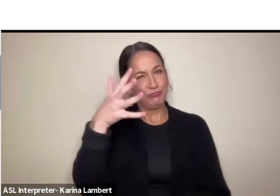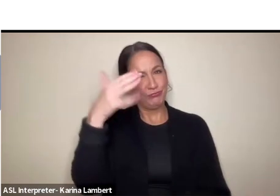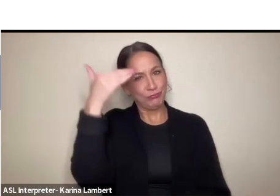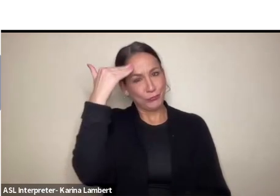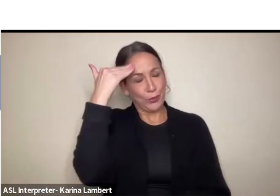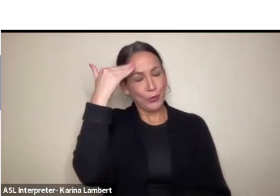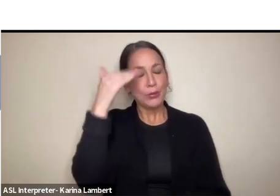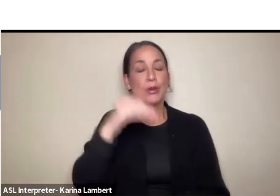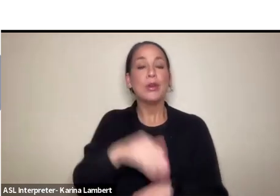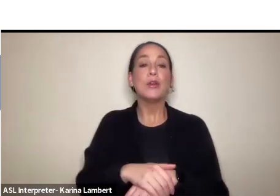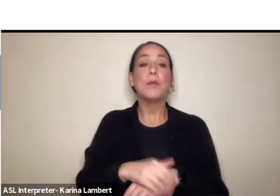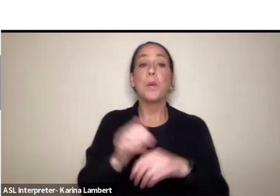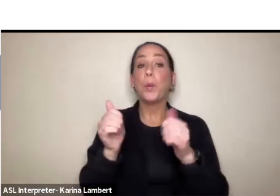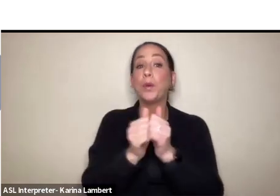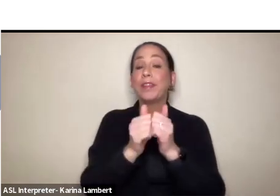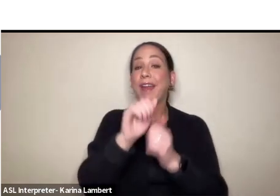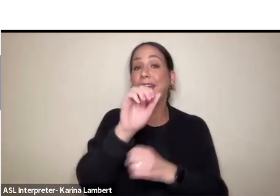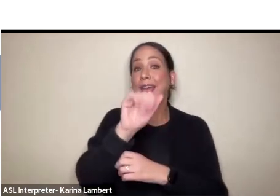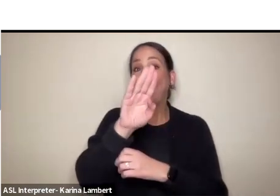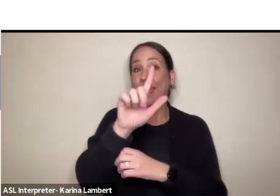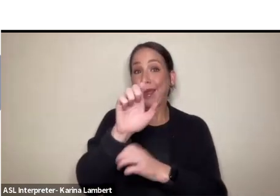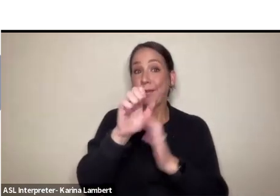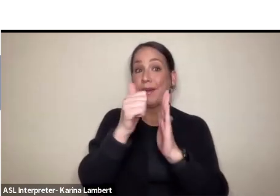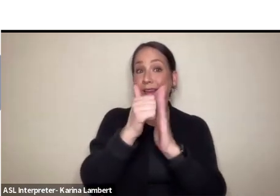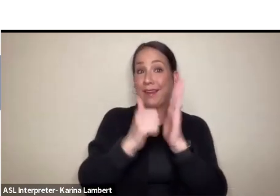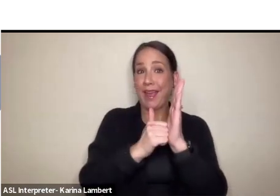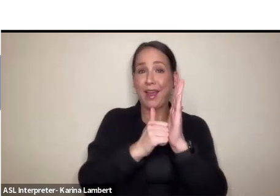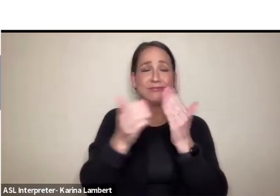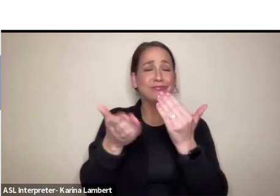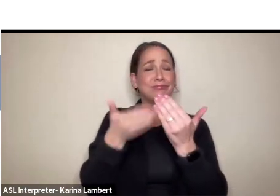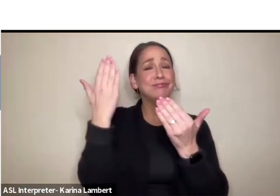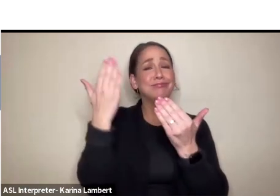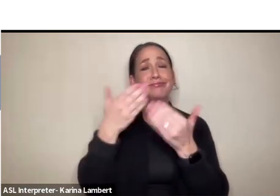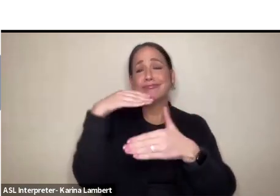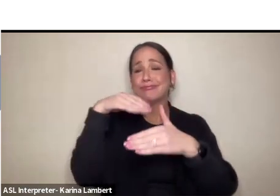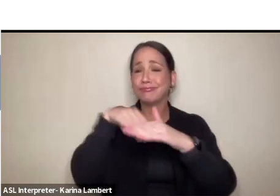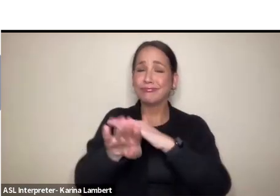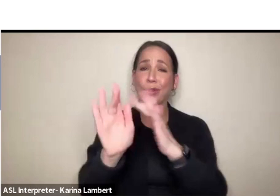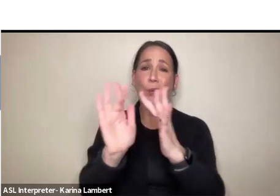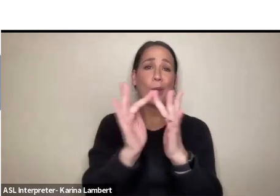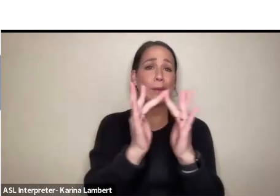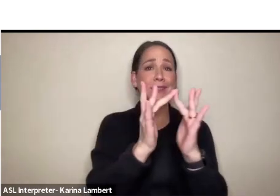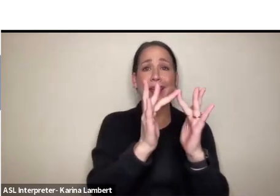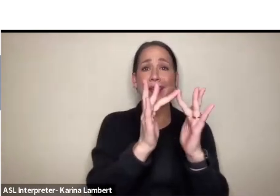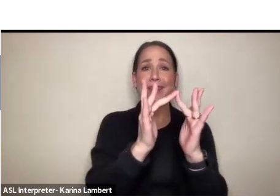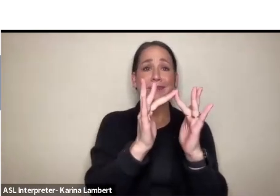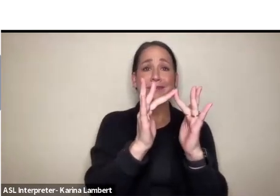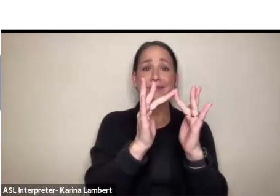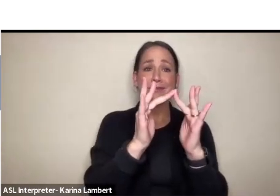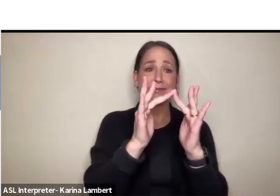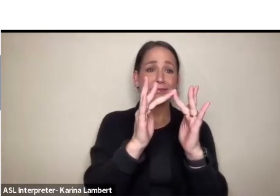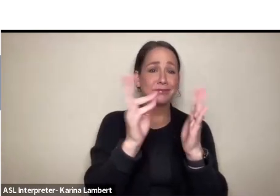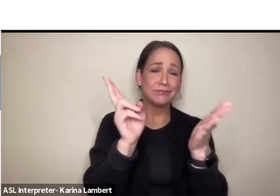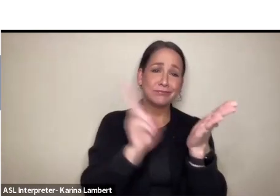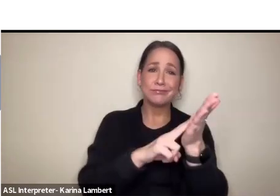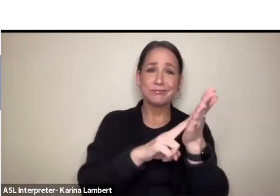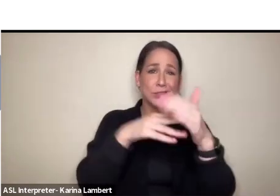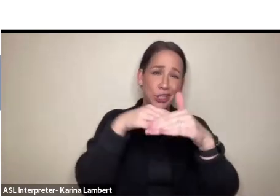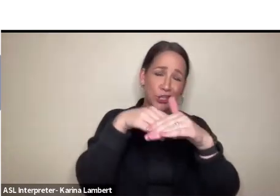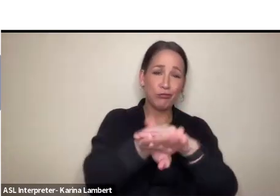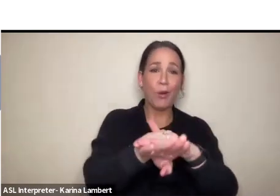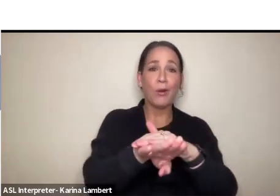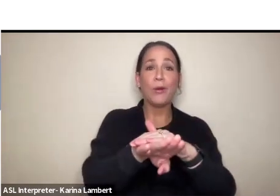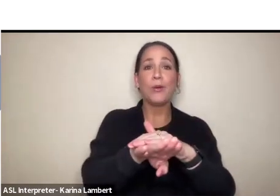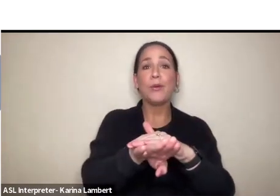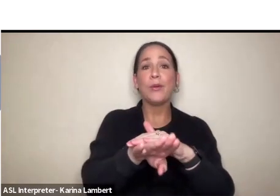an ABLE account, you go to our website and you enroll directly from our website. It's all online. It takes you through a series